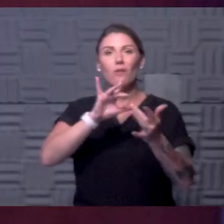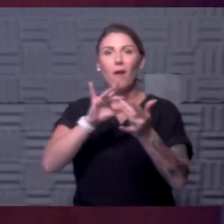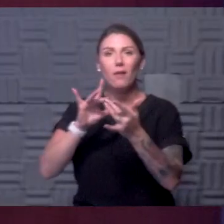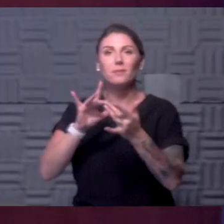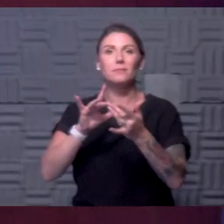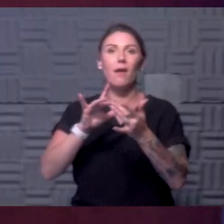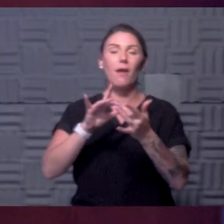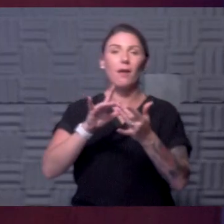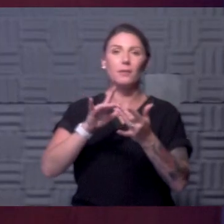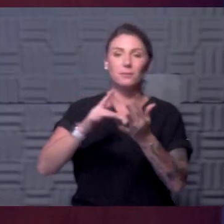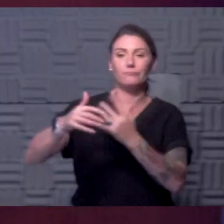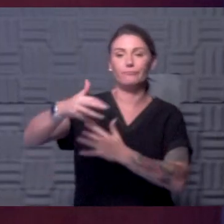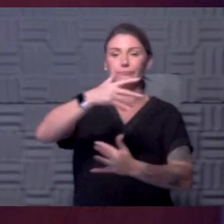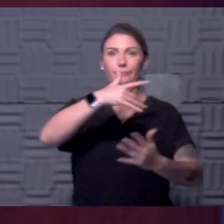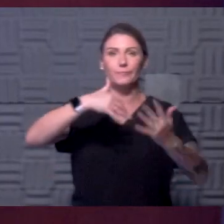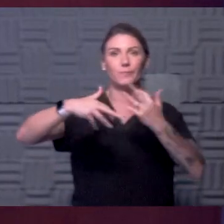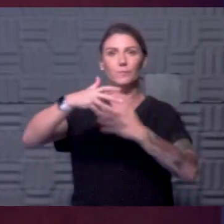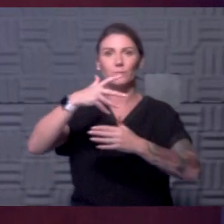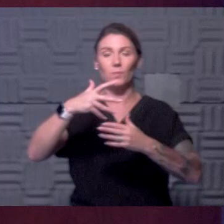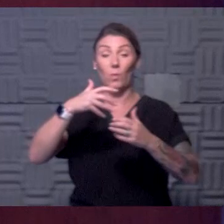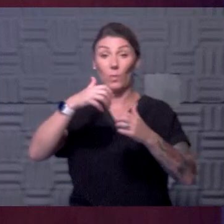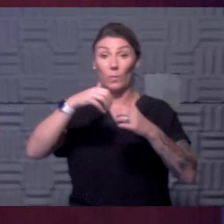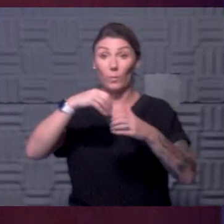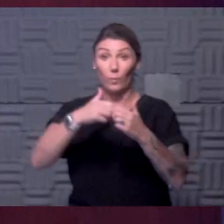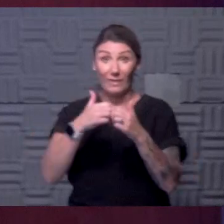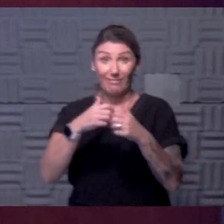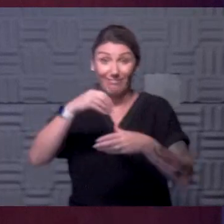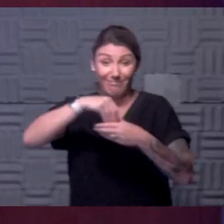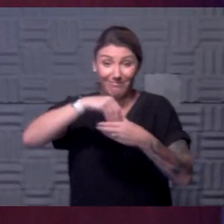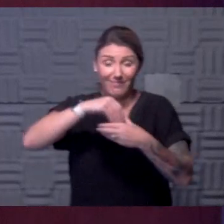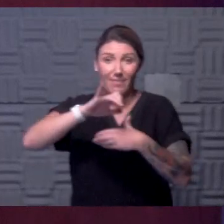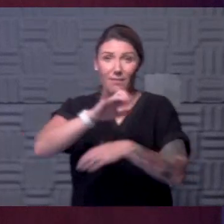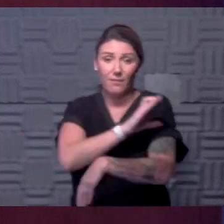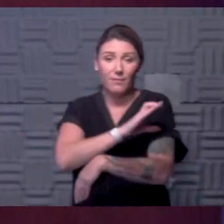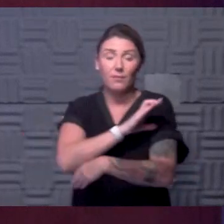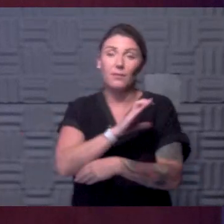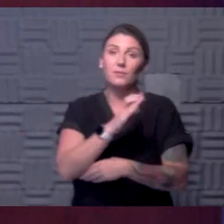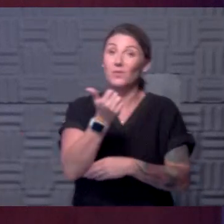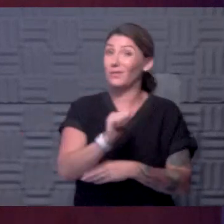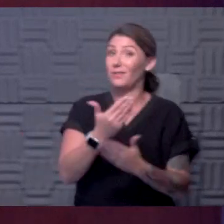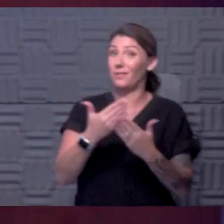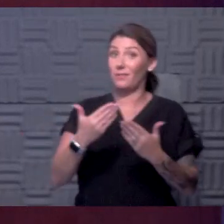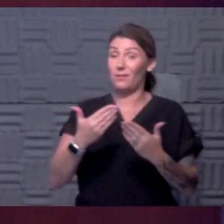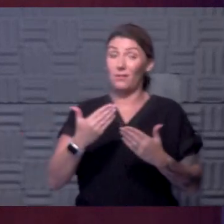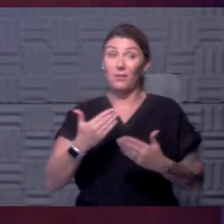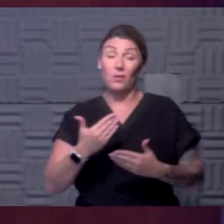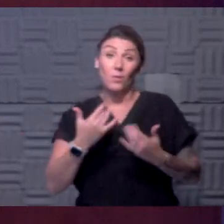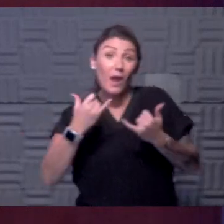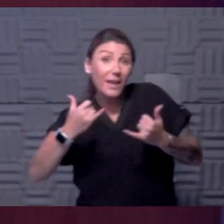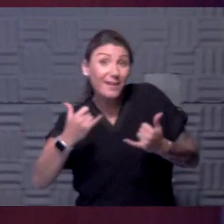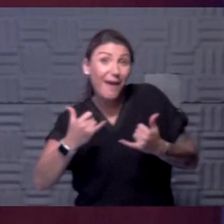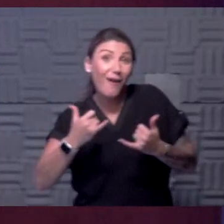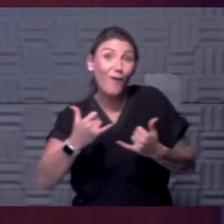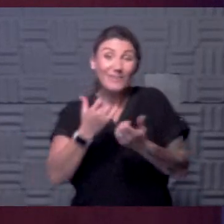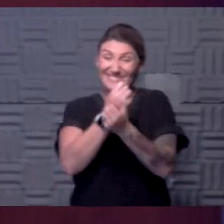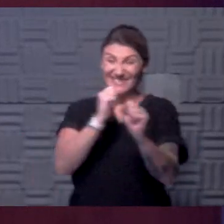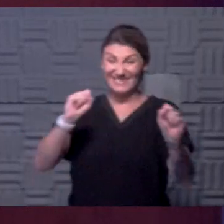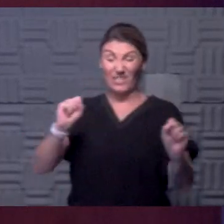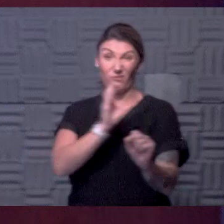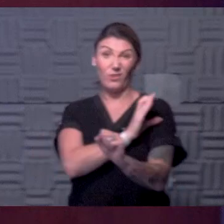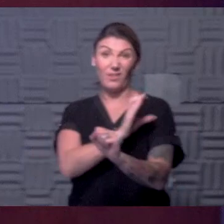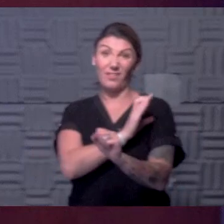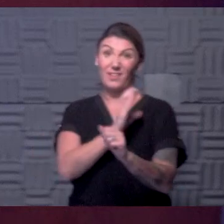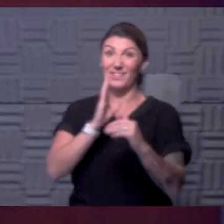travel time and exposures within the clinic. So if anything, right now, I believe our clinics are a safer environment than they were last year at this